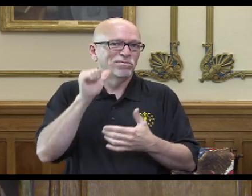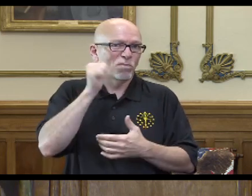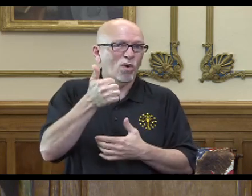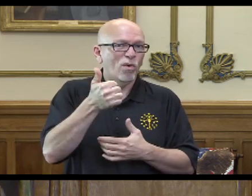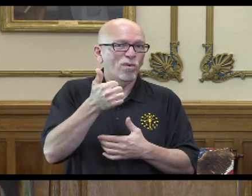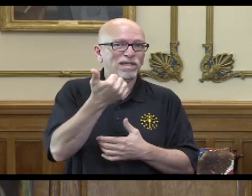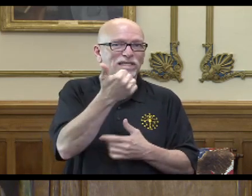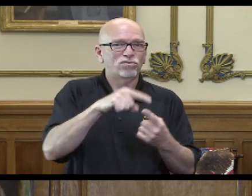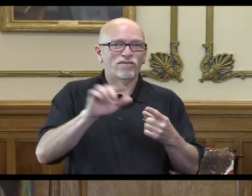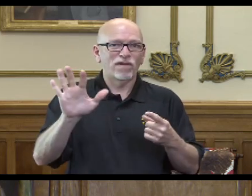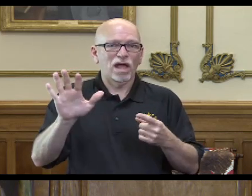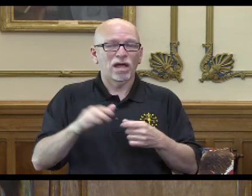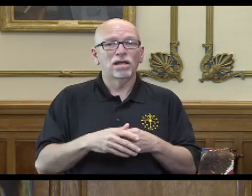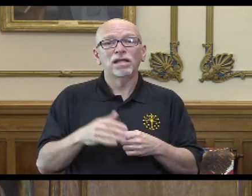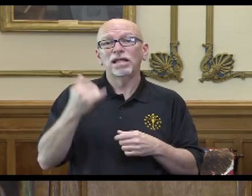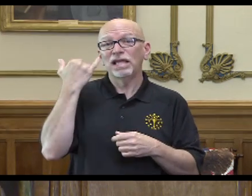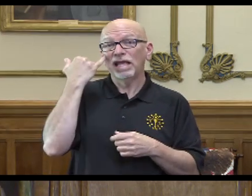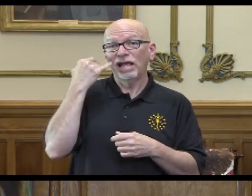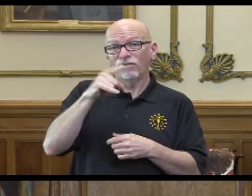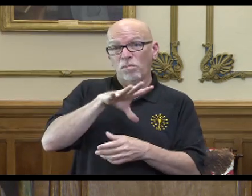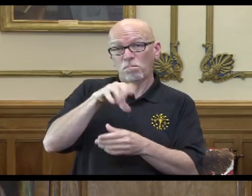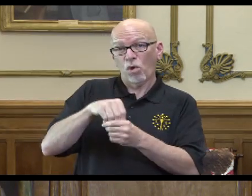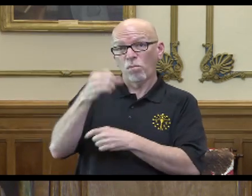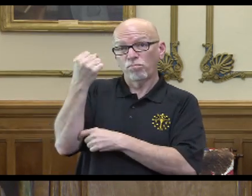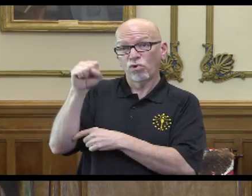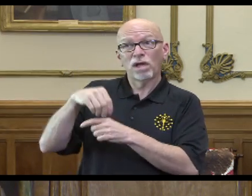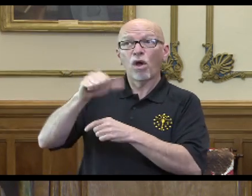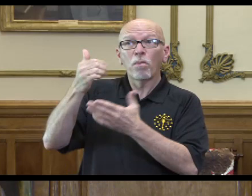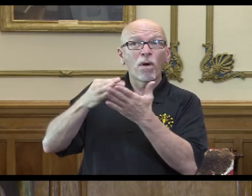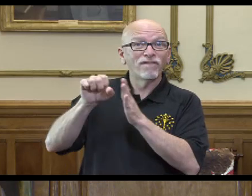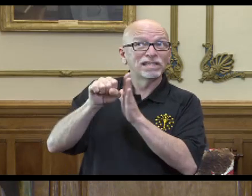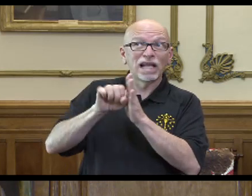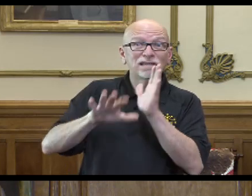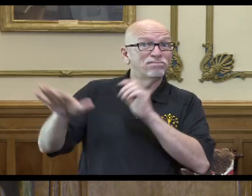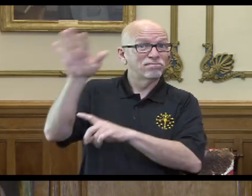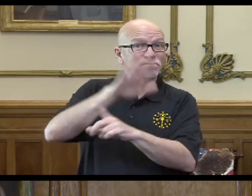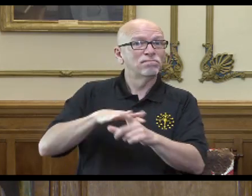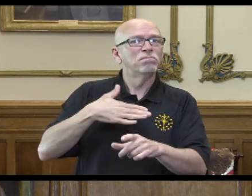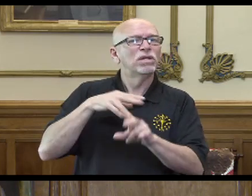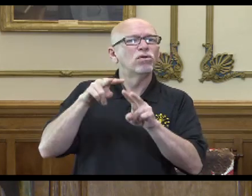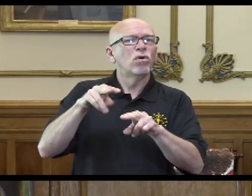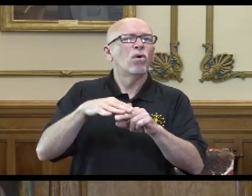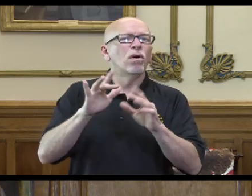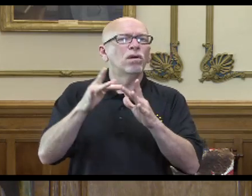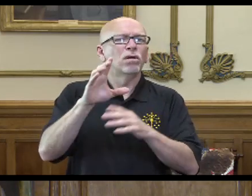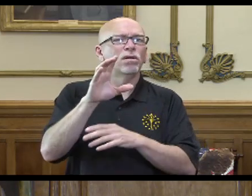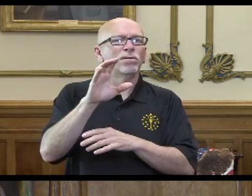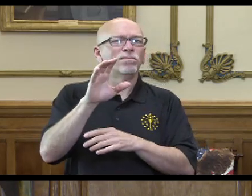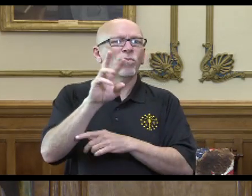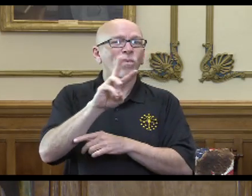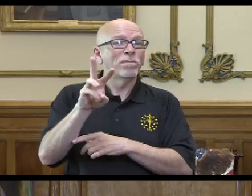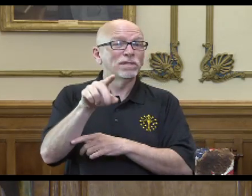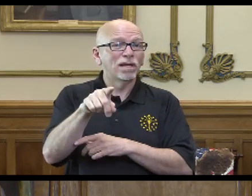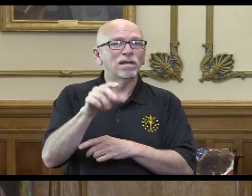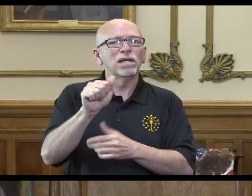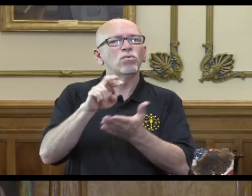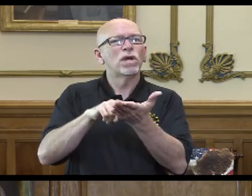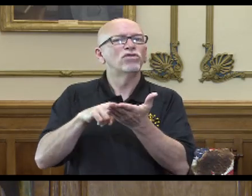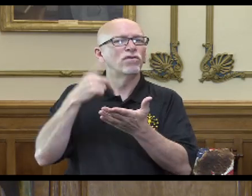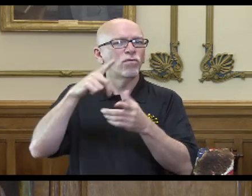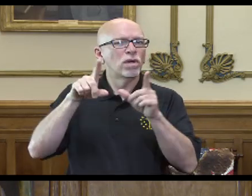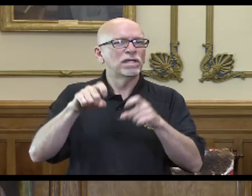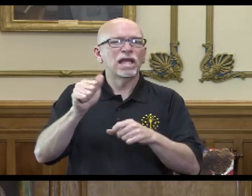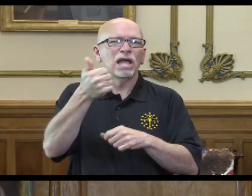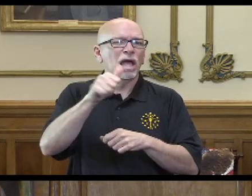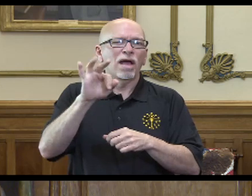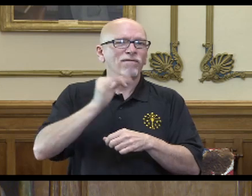10 to 5. And if you're part of a protest in another part of the state, please visit our coronavirus website and register to get tested at